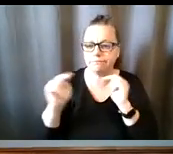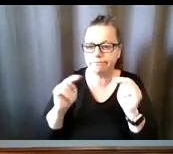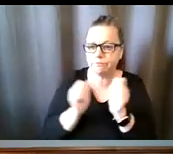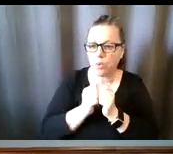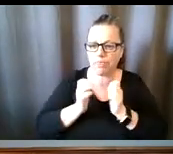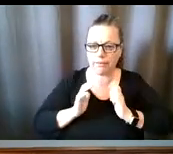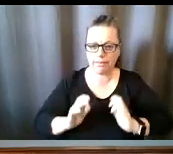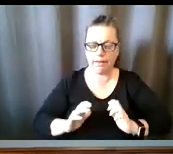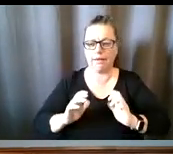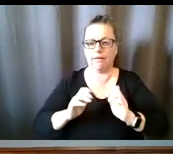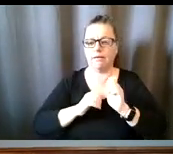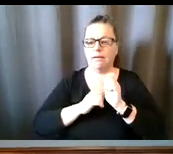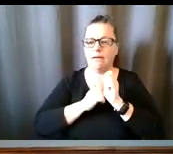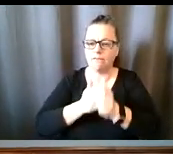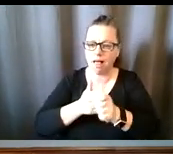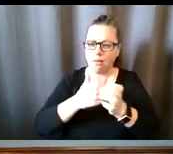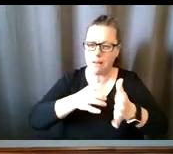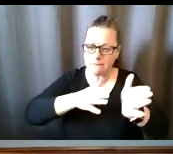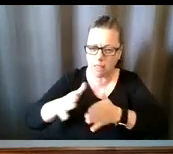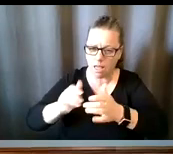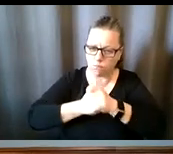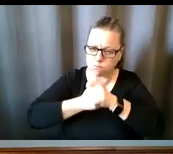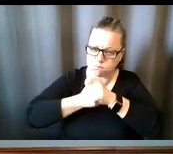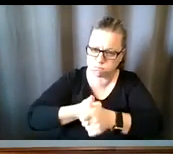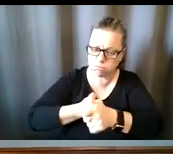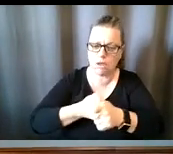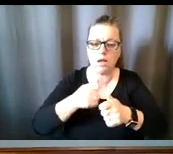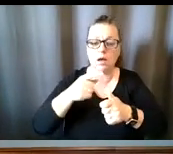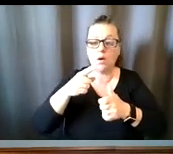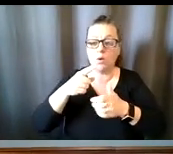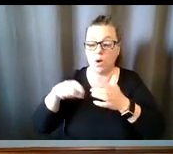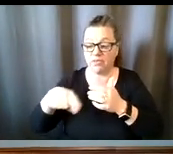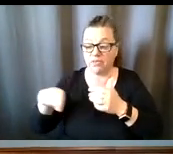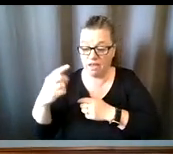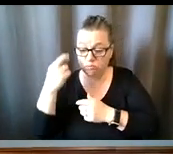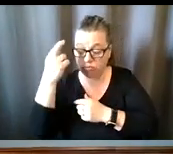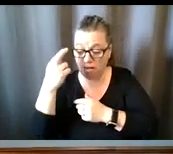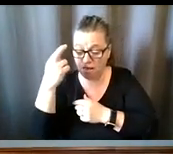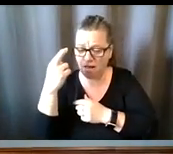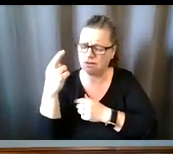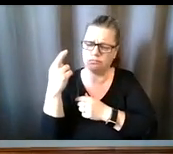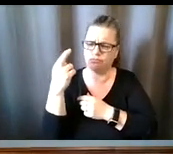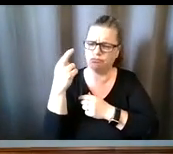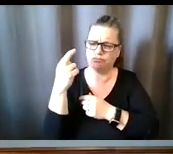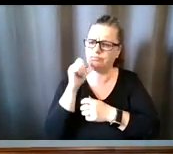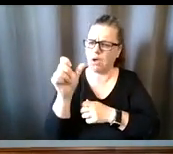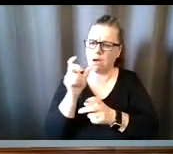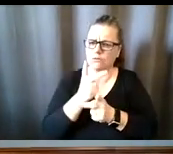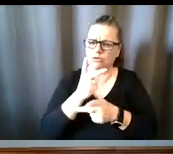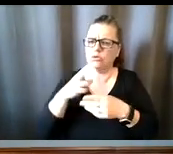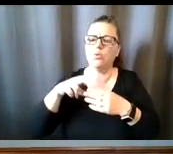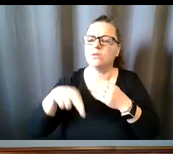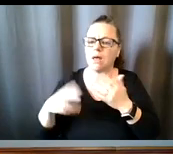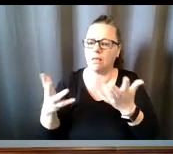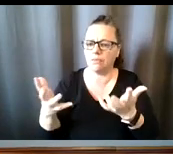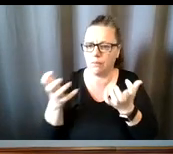was about following a plan and sticking to that plan. And what they realized is that really wasn't producing the results that they wanted to see